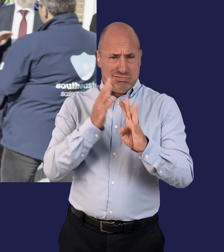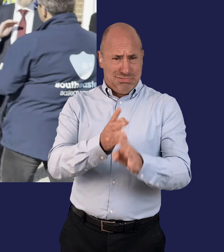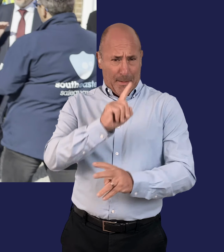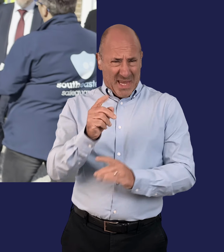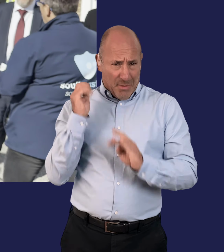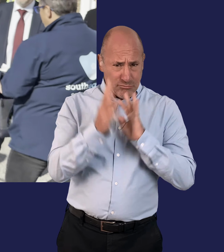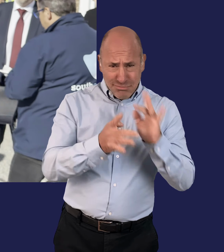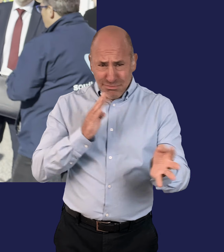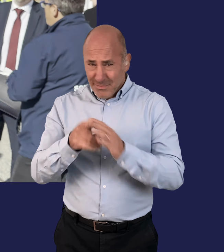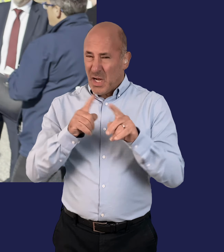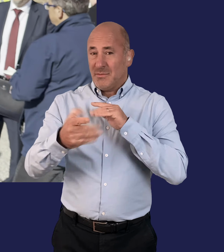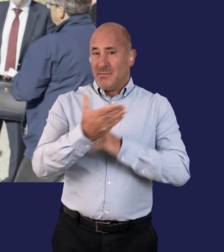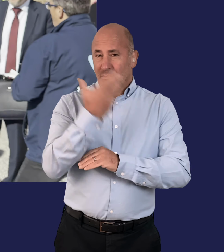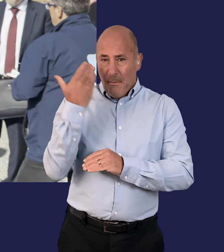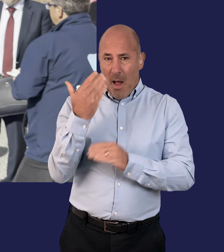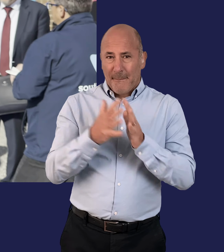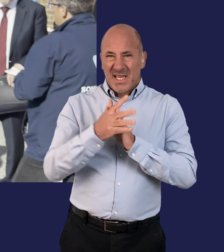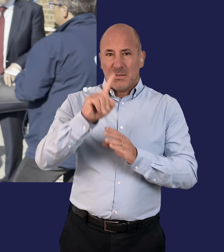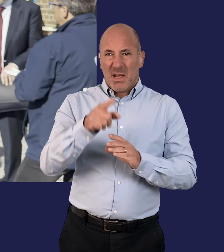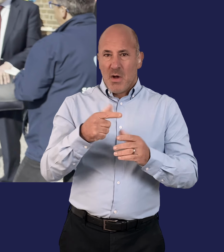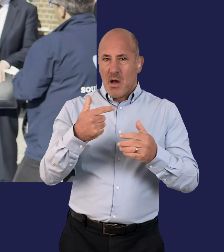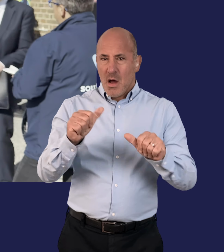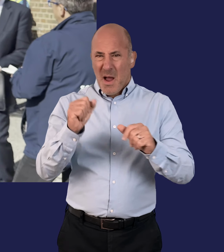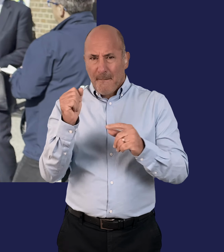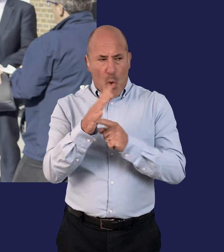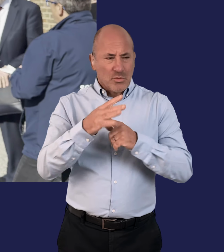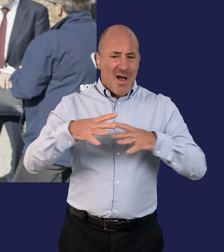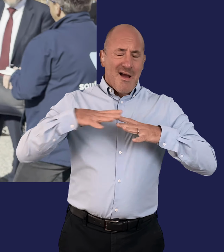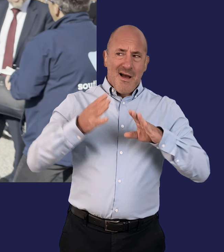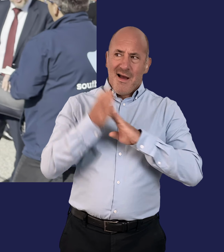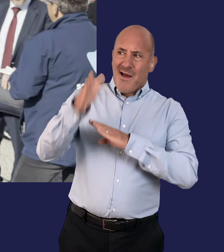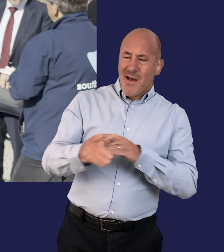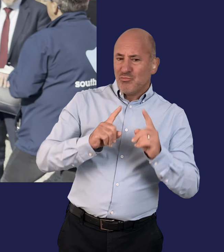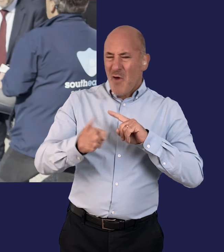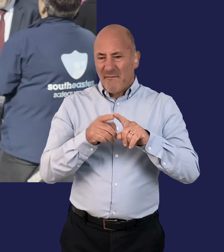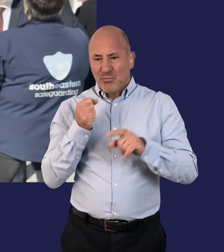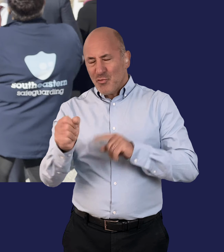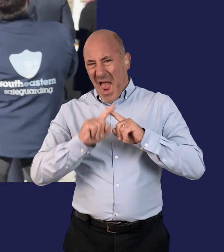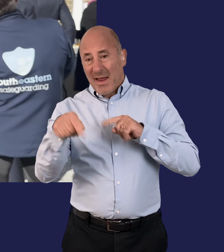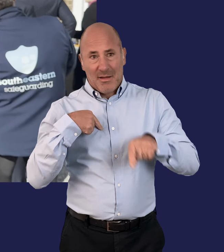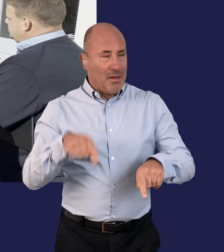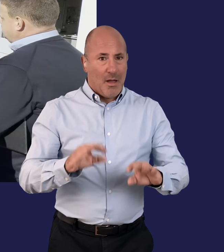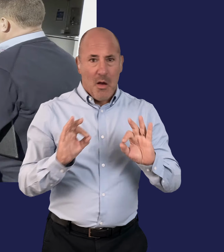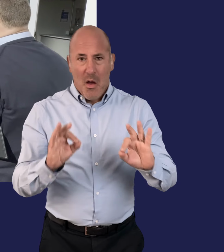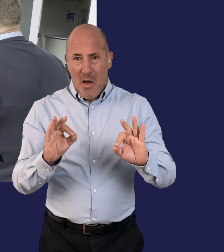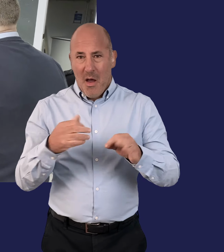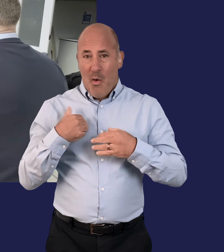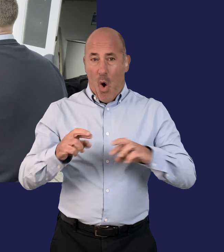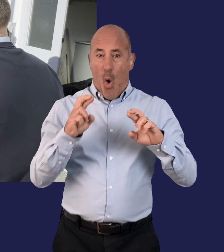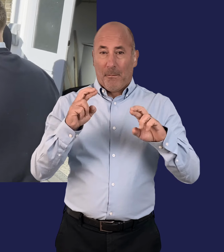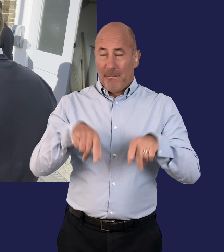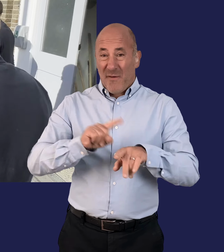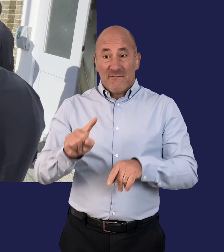this is a station that has a huge footfall, particularly in the summer, and that this gives people an opportunity for really important leisure